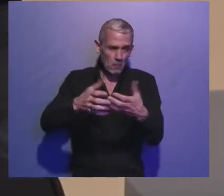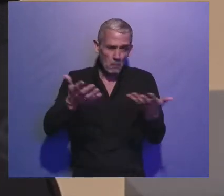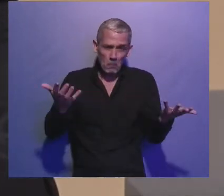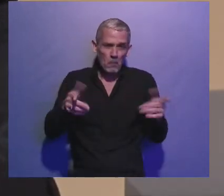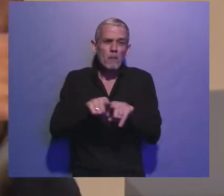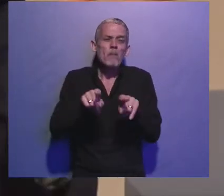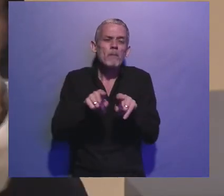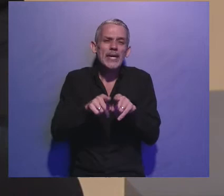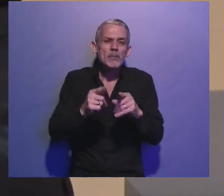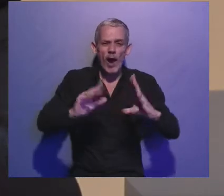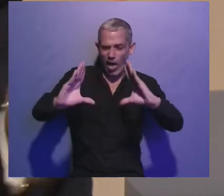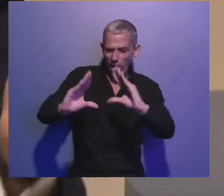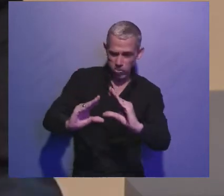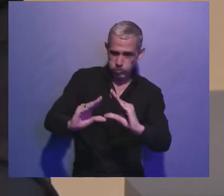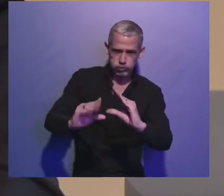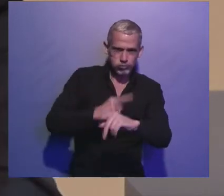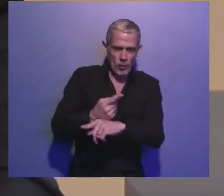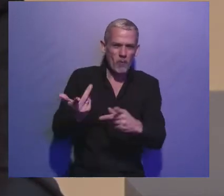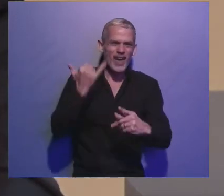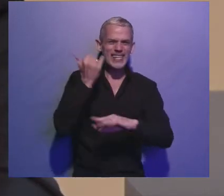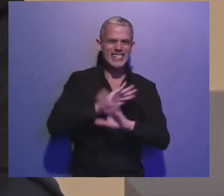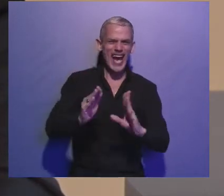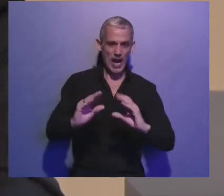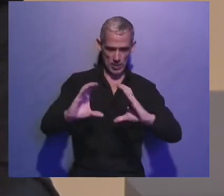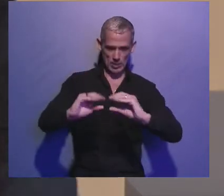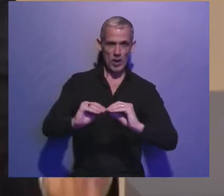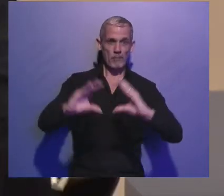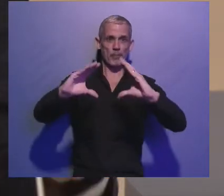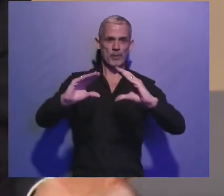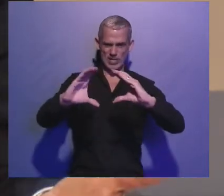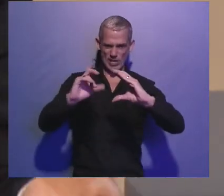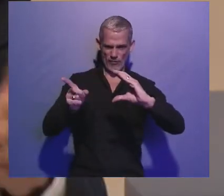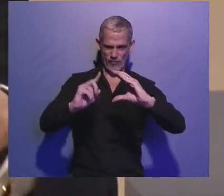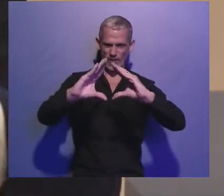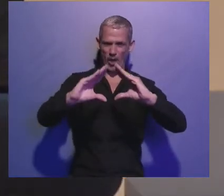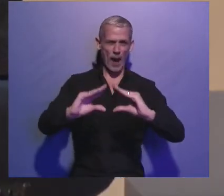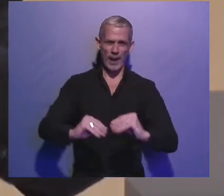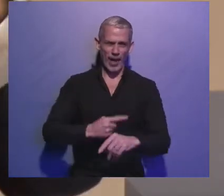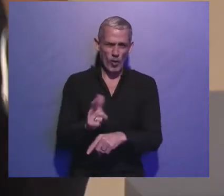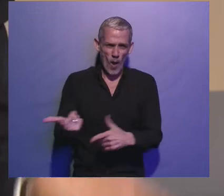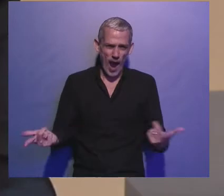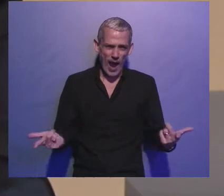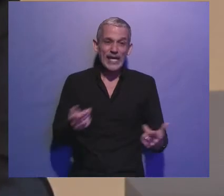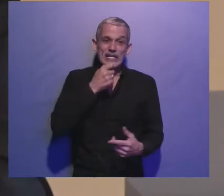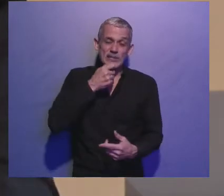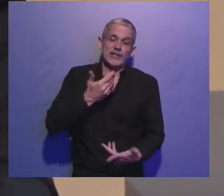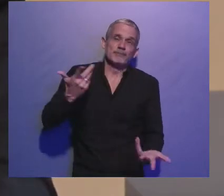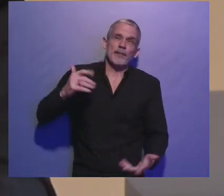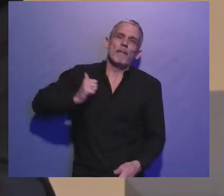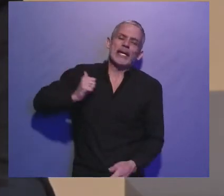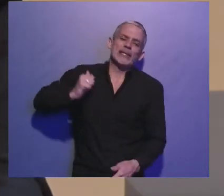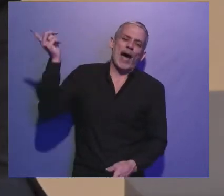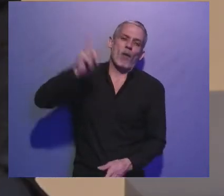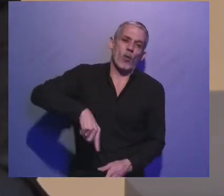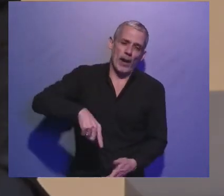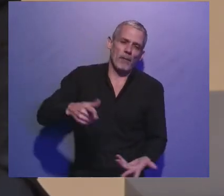that there is any so fundamental government or political change that could delete or erase what